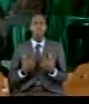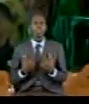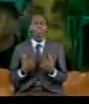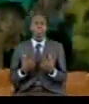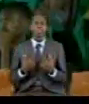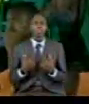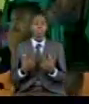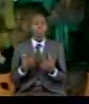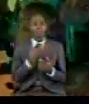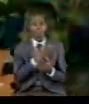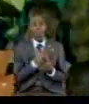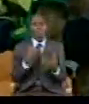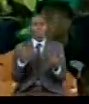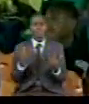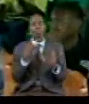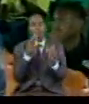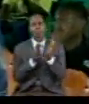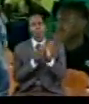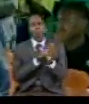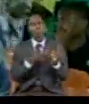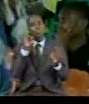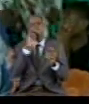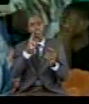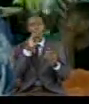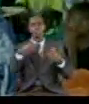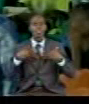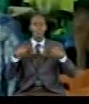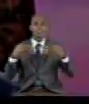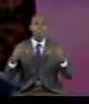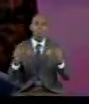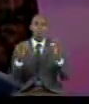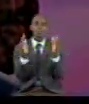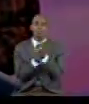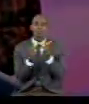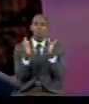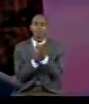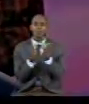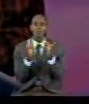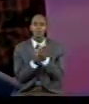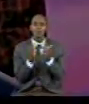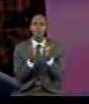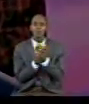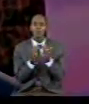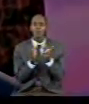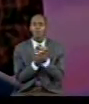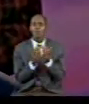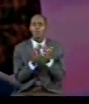to the state of Asia. Put your hands together for the Lord.